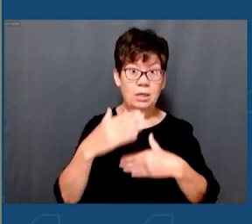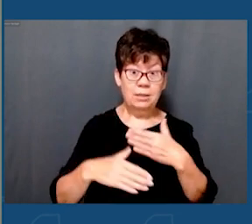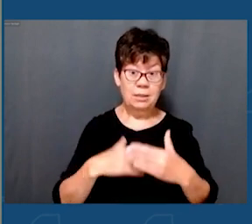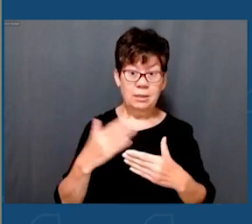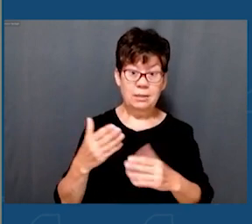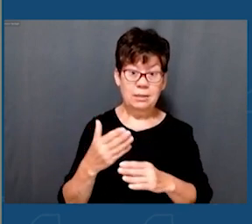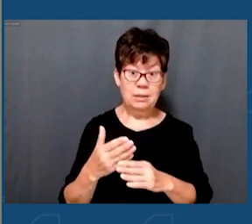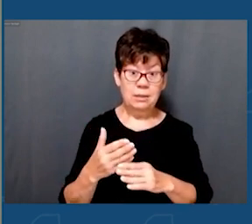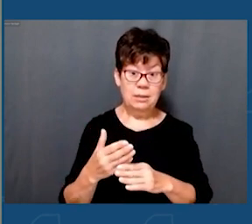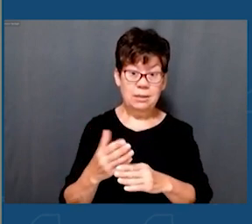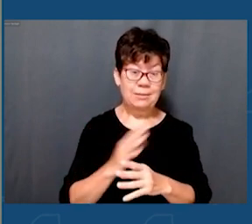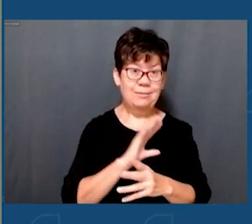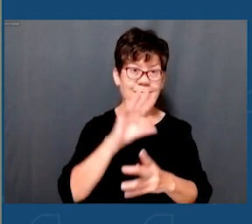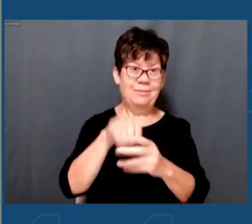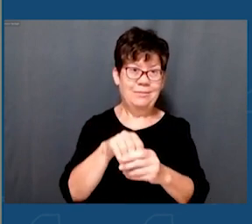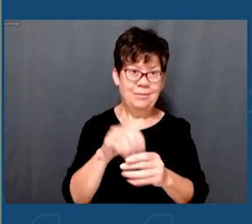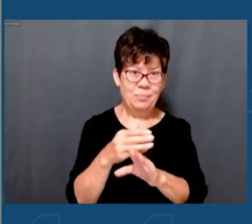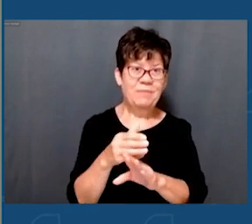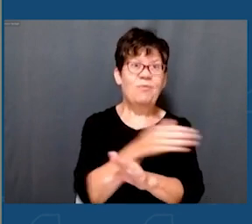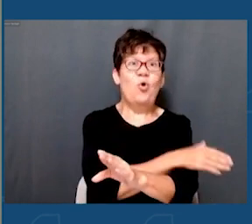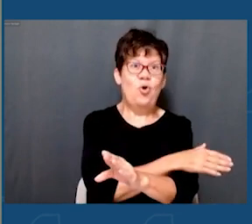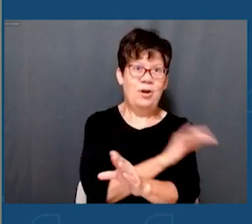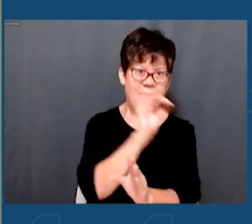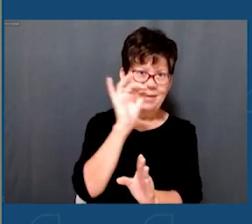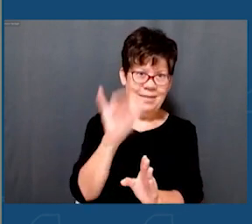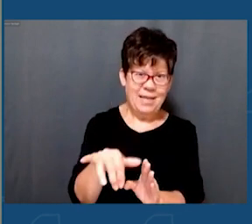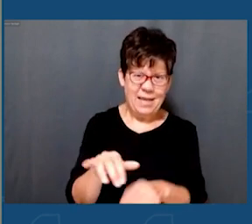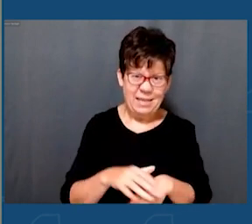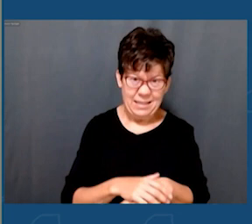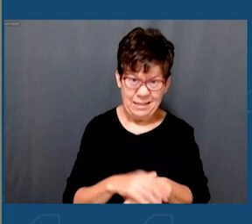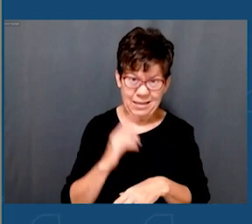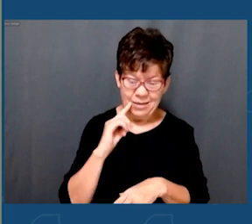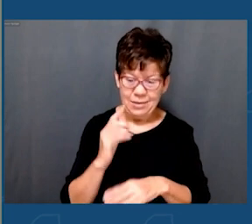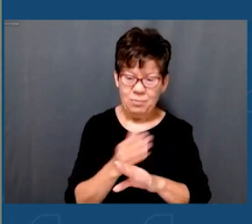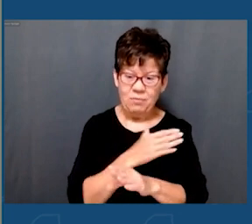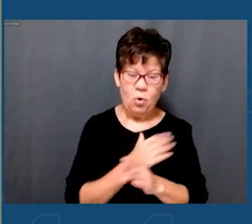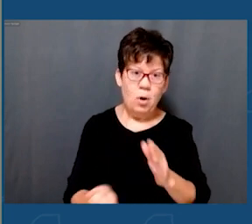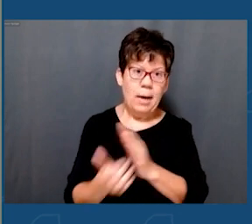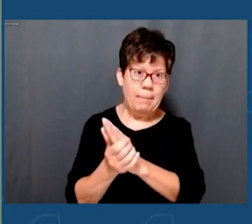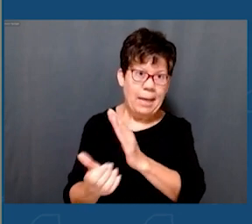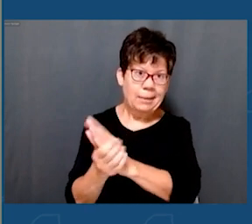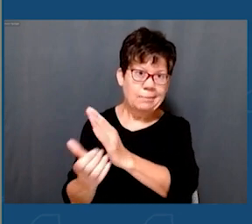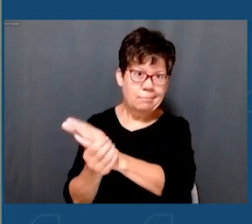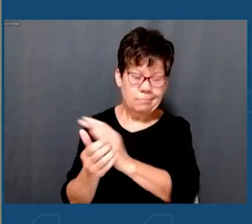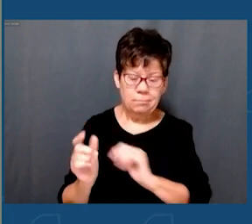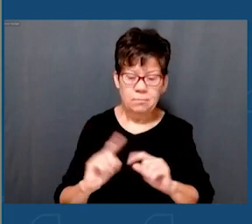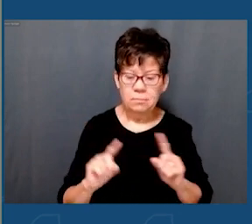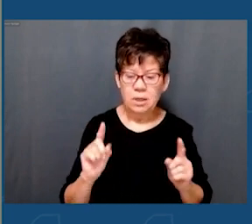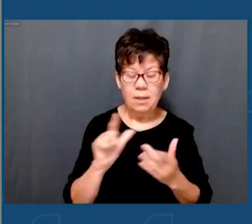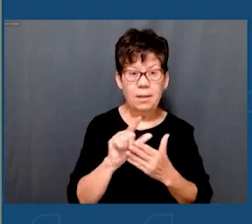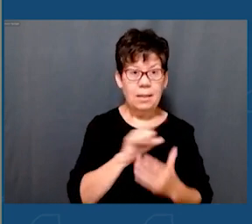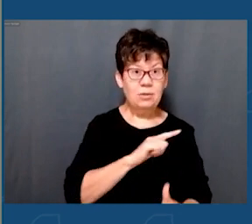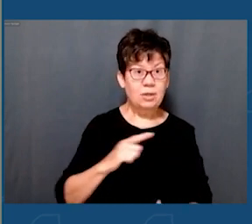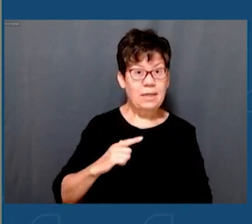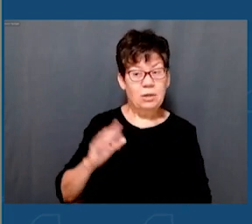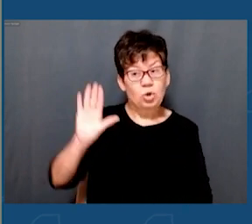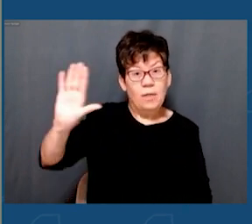where you are chaptering, which is basically a fancy way of saying amending. But the legislature has their traditions,